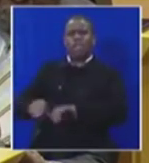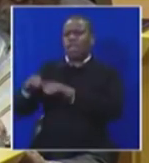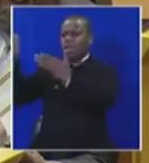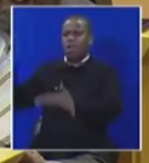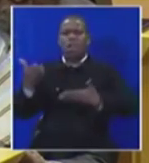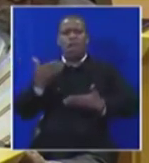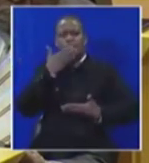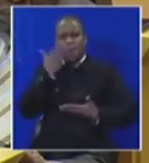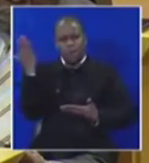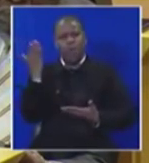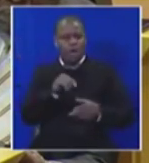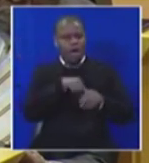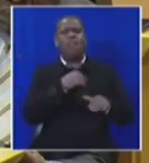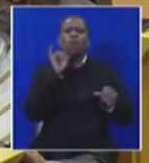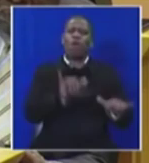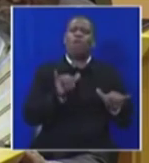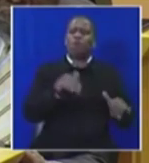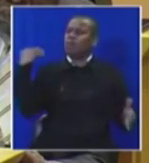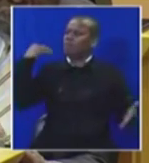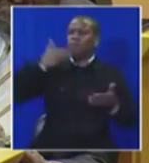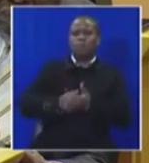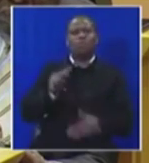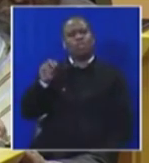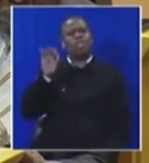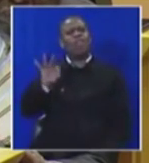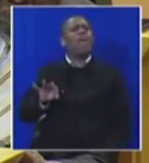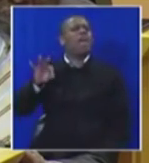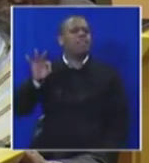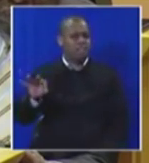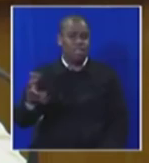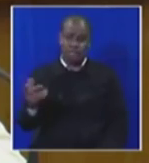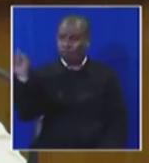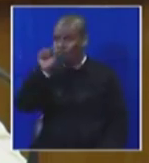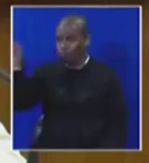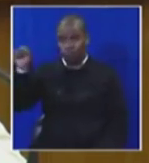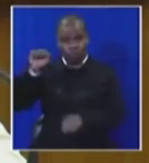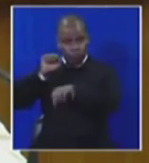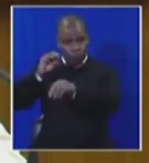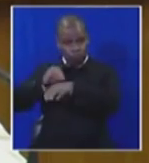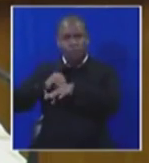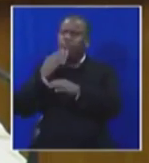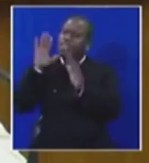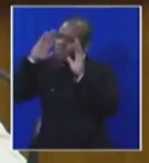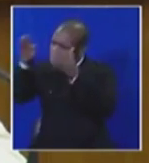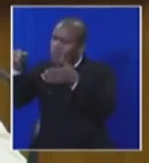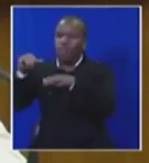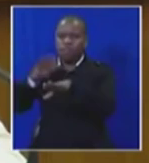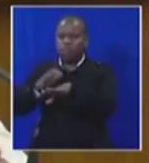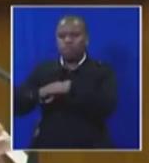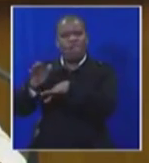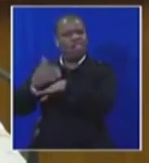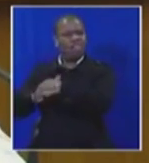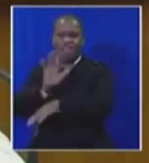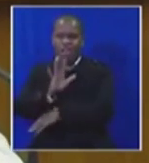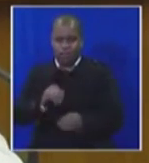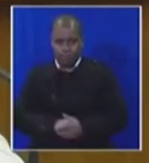with some students waiting since 2013. Fix our TVET institutions before it is too late.